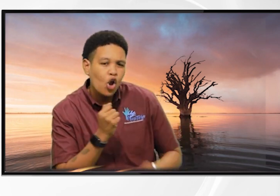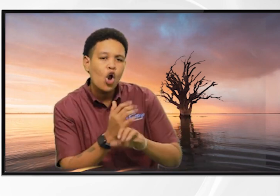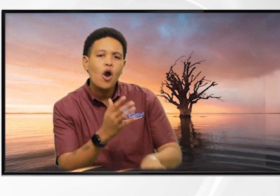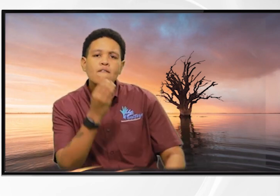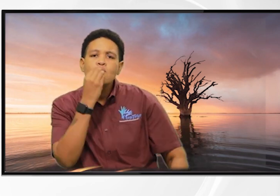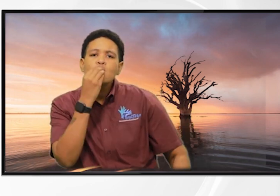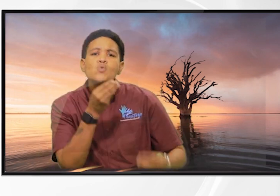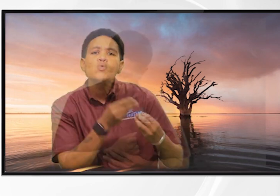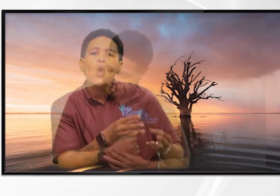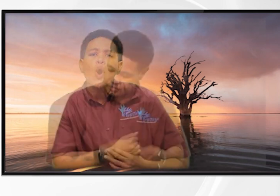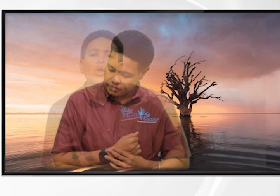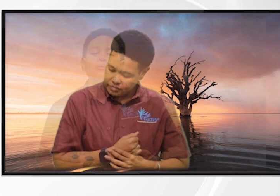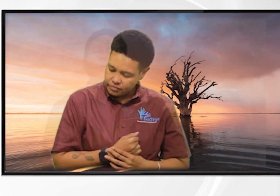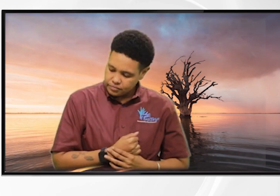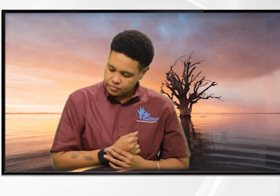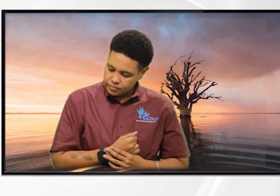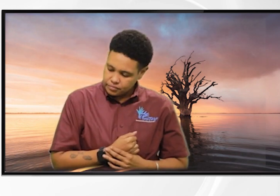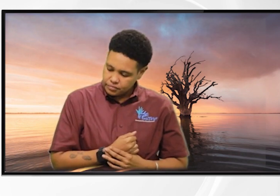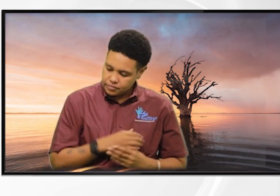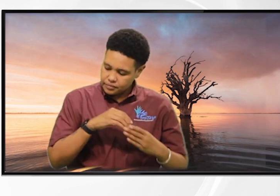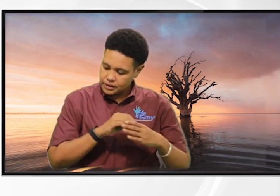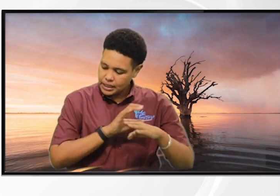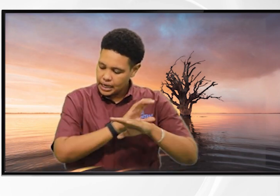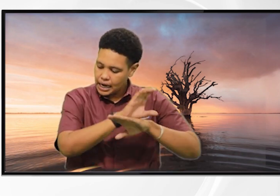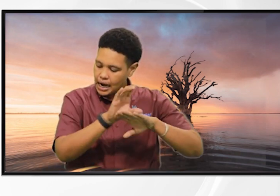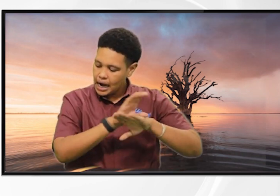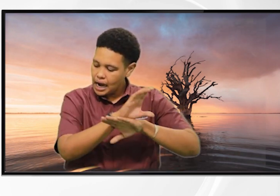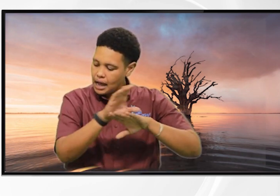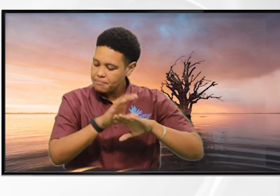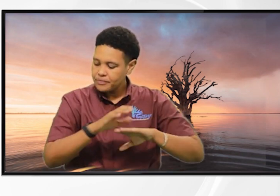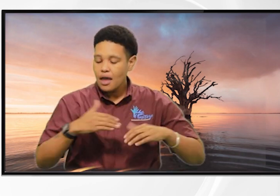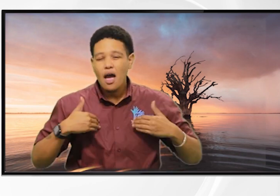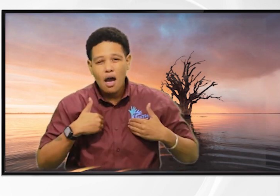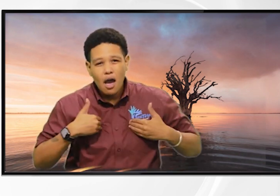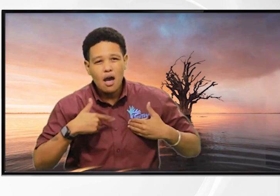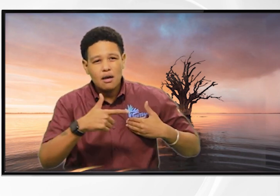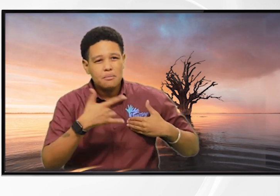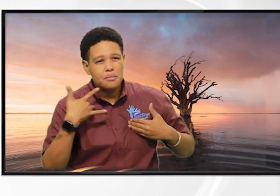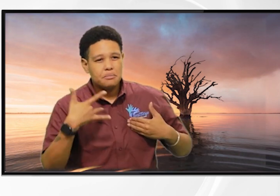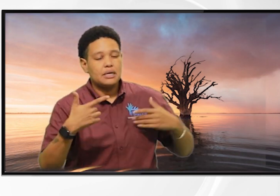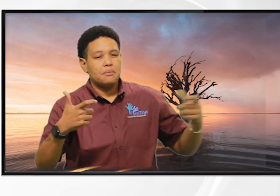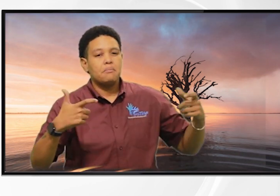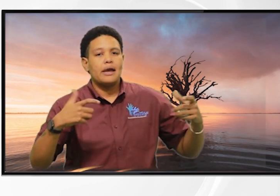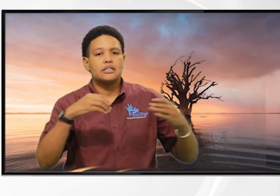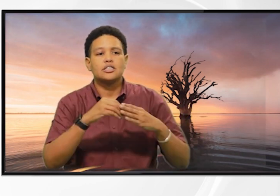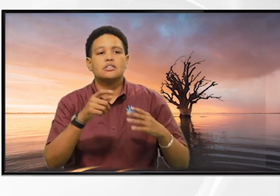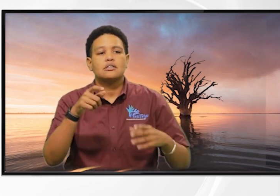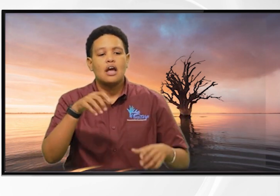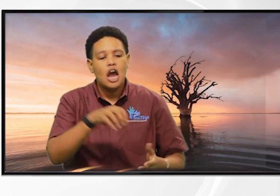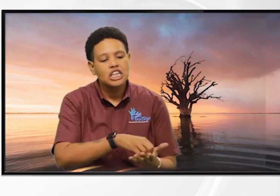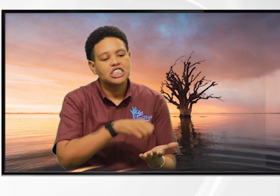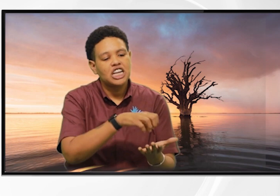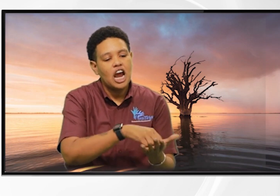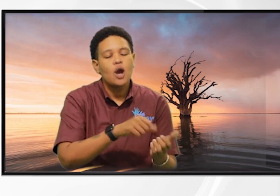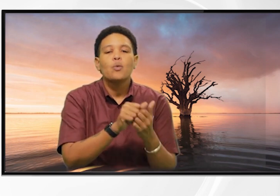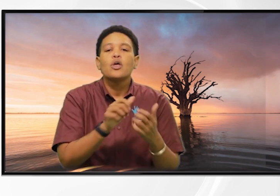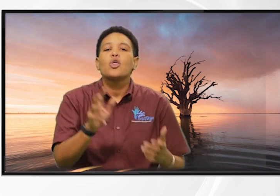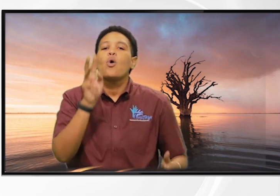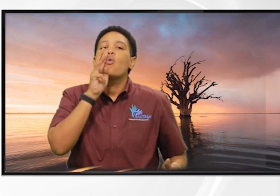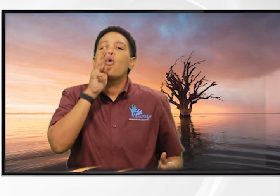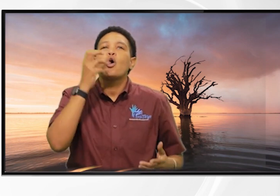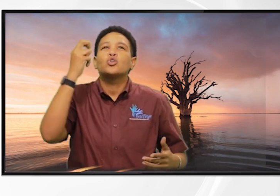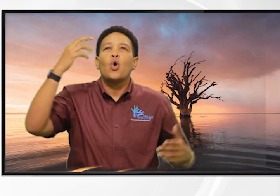lower productivity. In the Caribbean, livestock is traditionally managed in pastures without water and